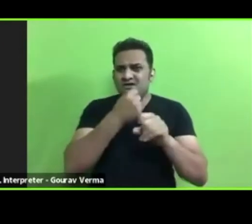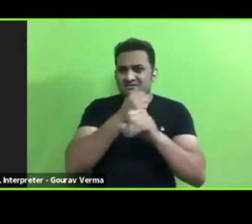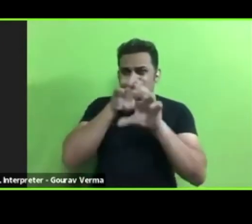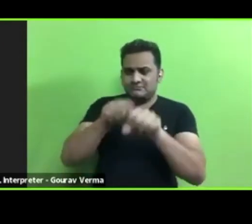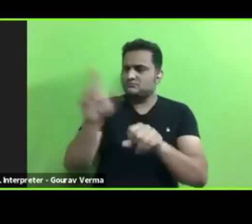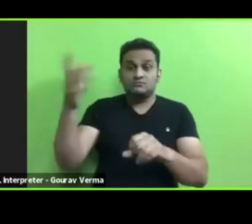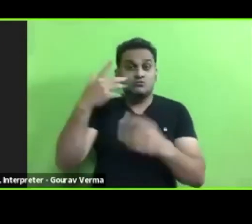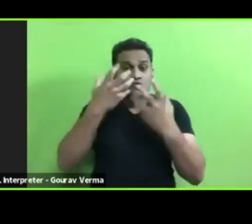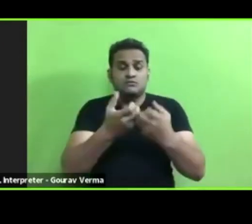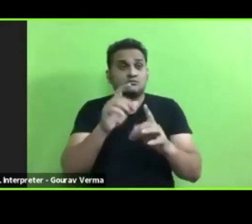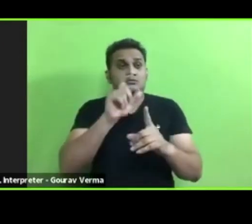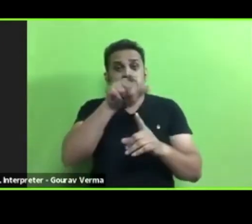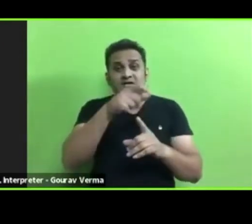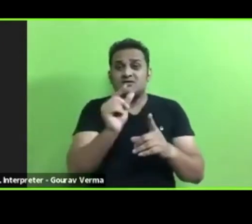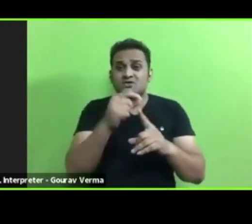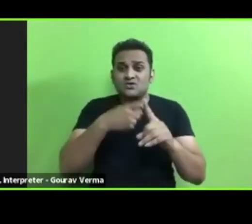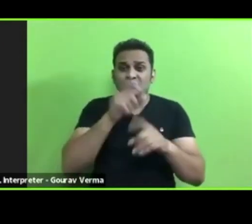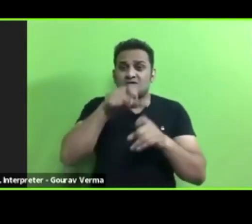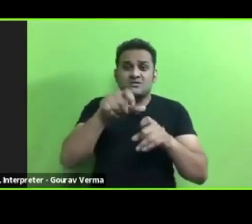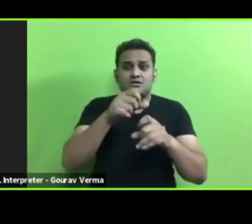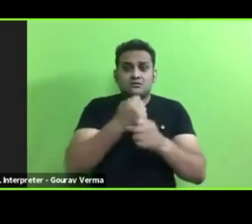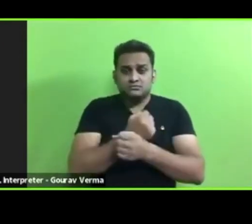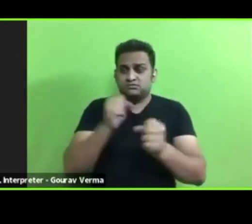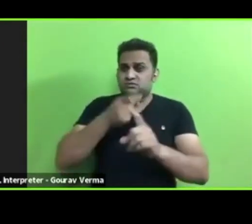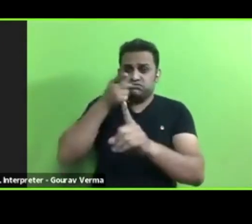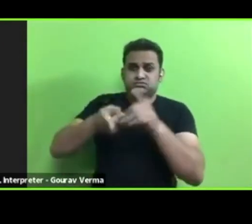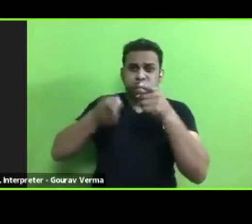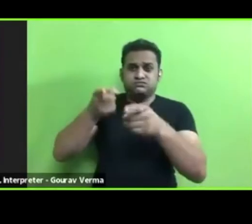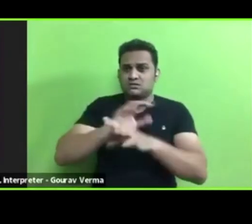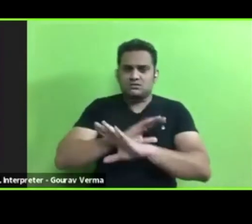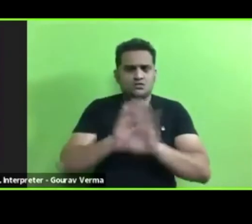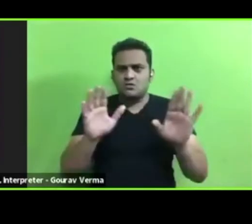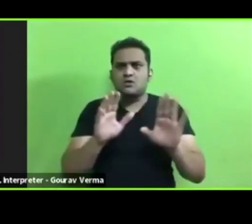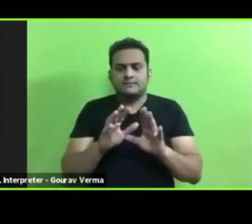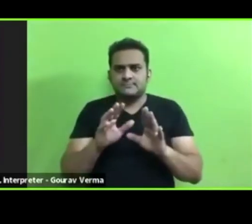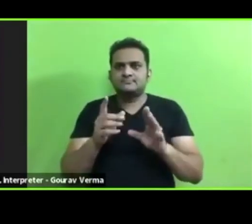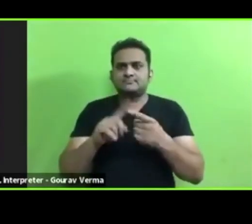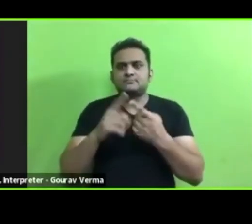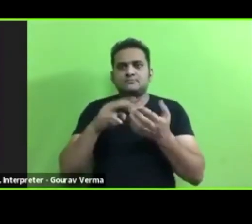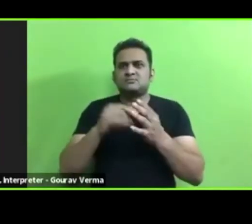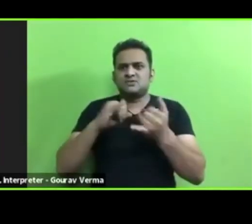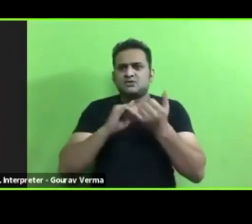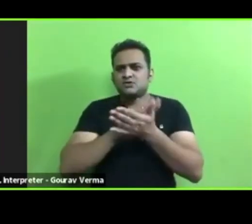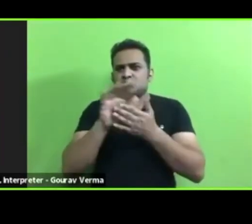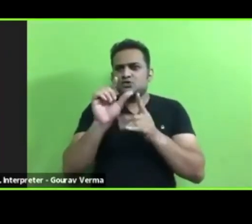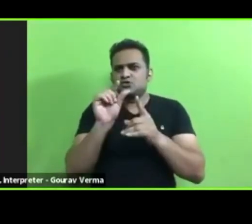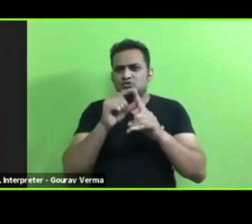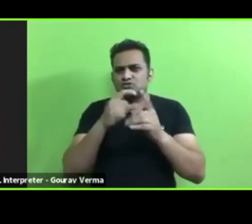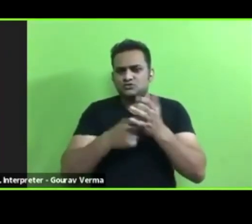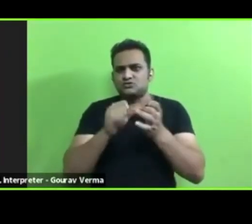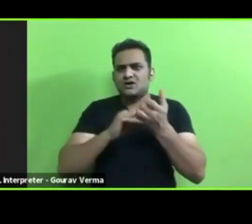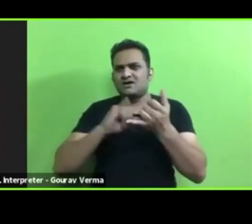want British regime to bring democracy to the working class, to the Shudras, and in fact,